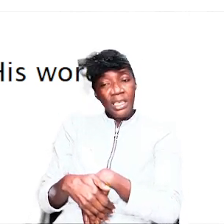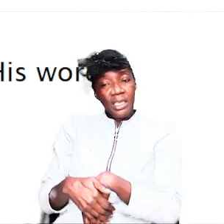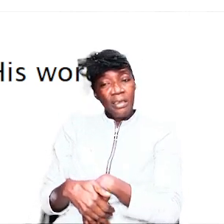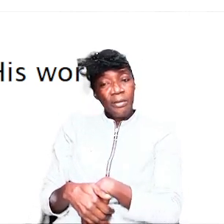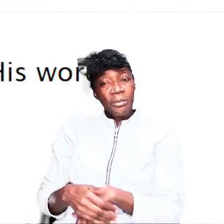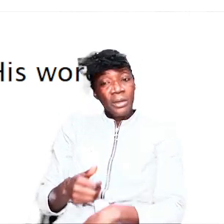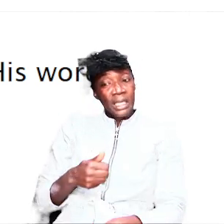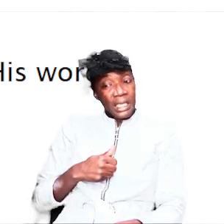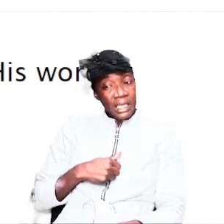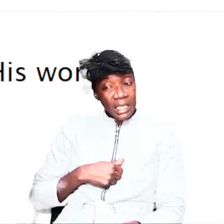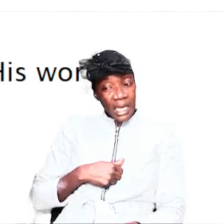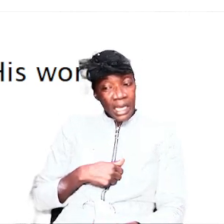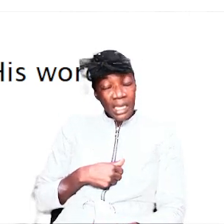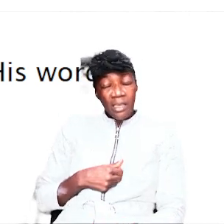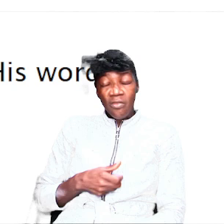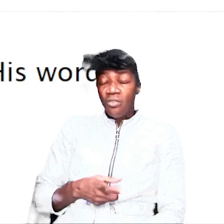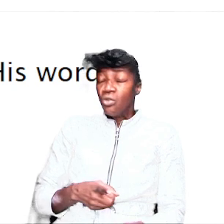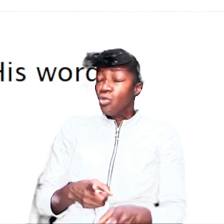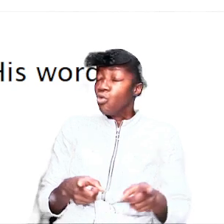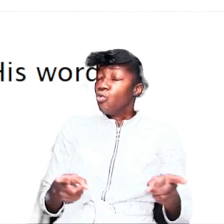wrong,